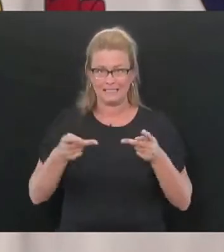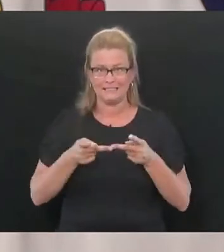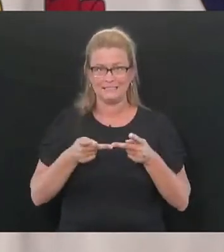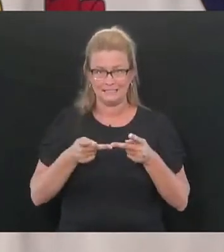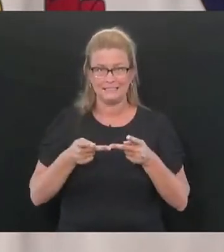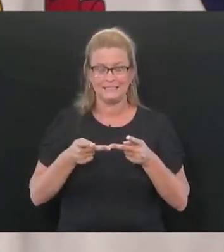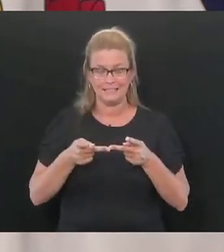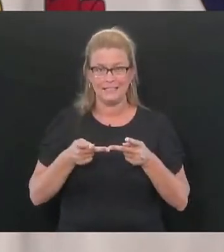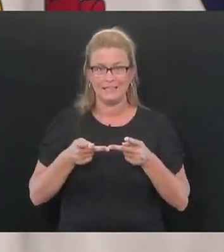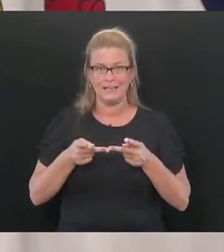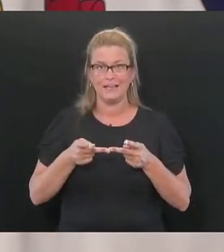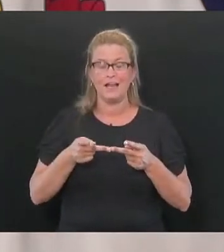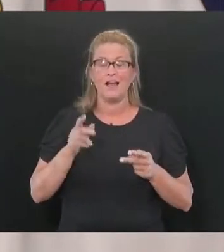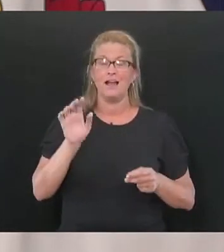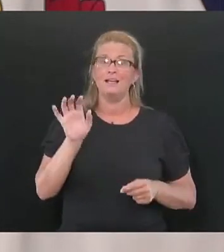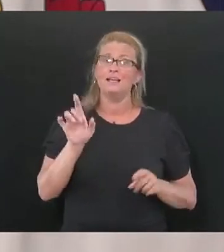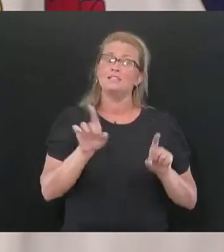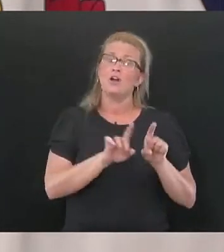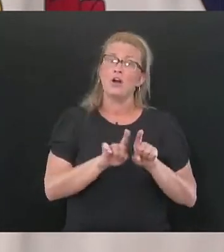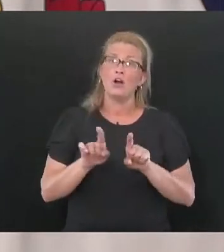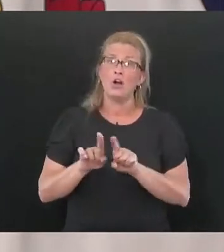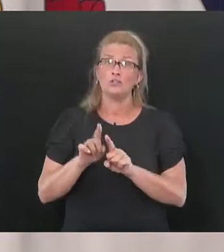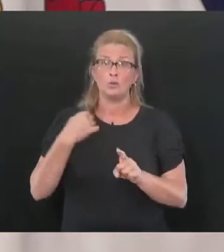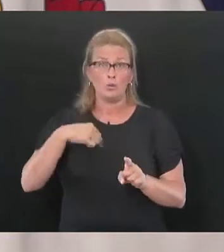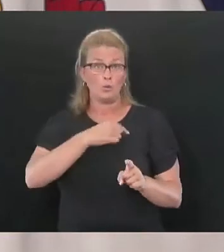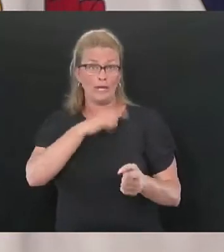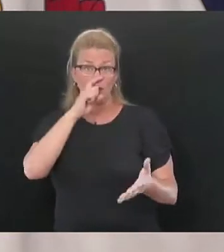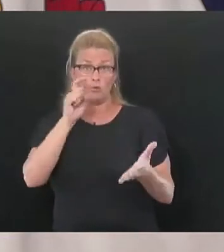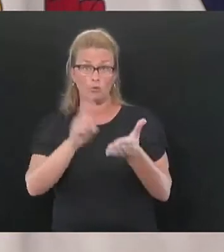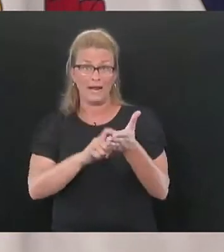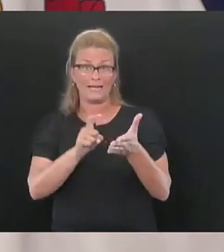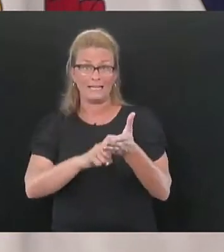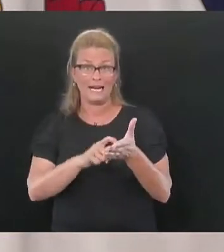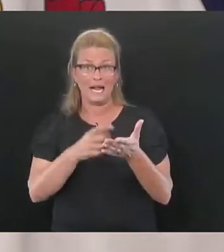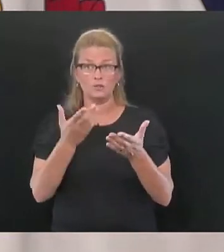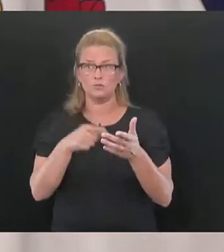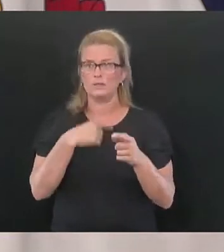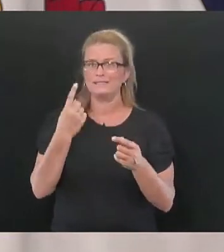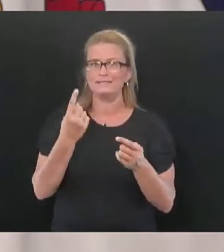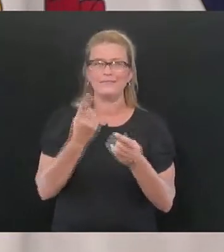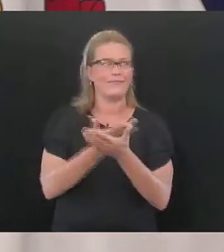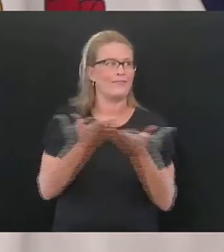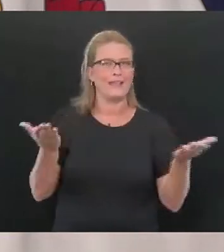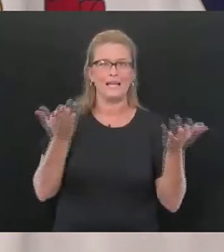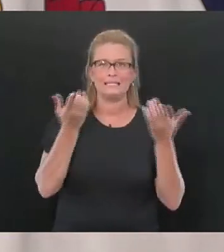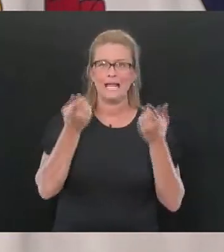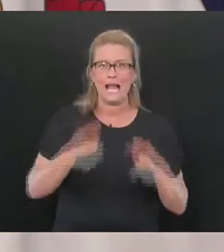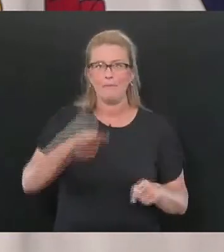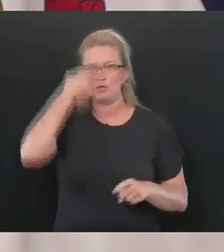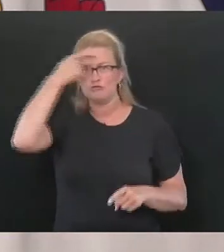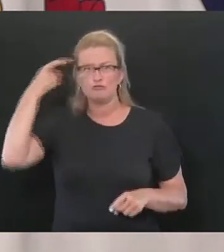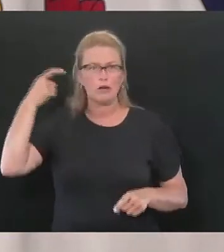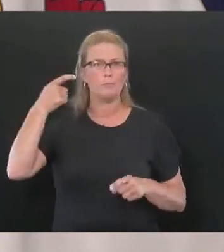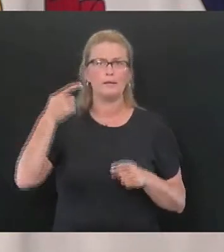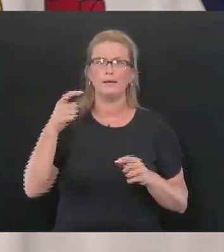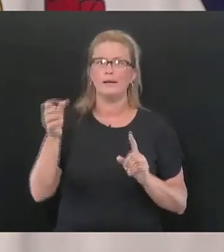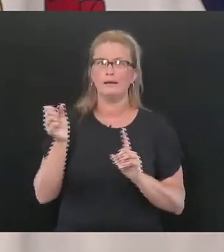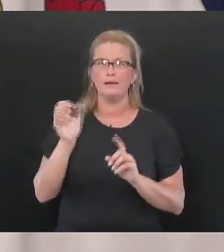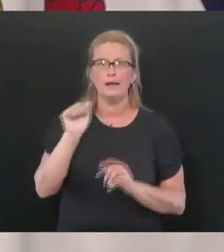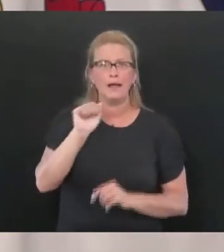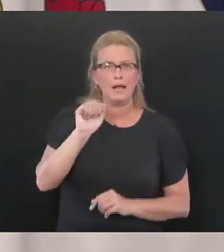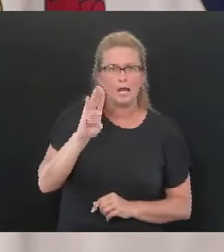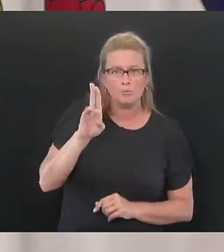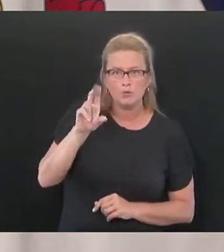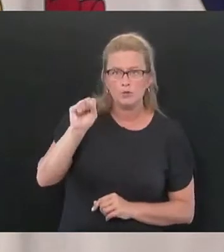It is a place, too, that we can recognize trauma or abuse or neglect, and we can aid in